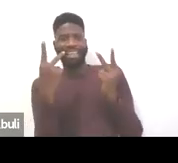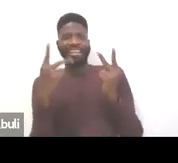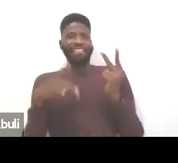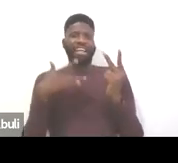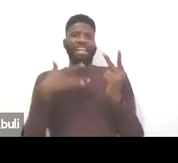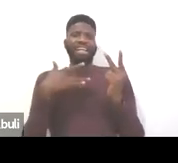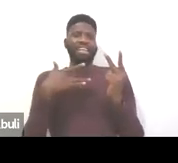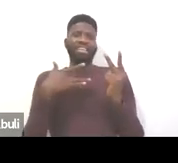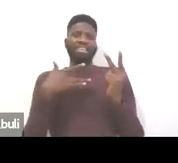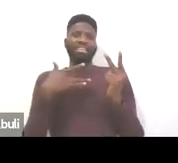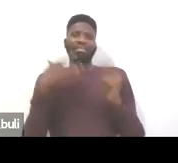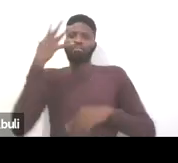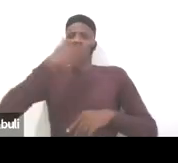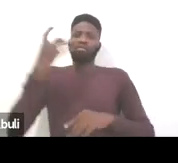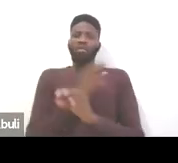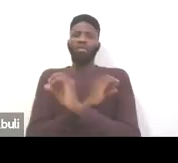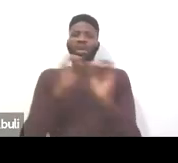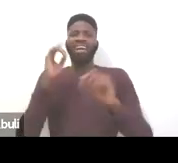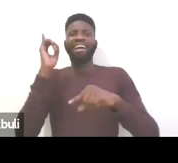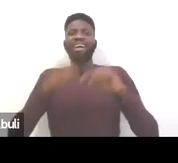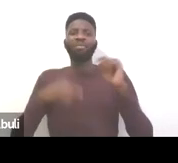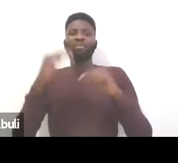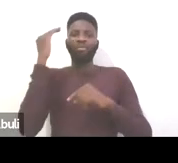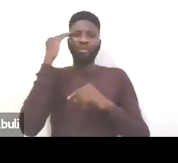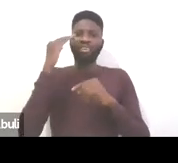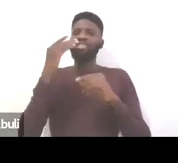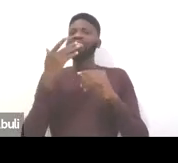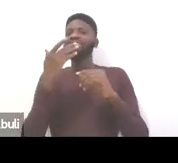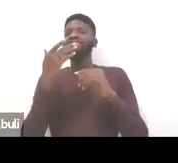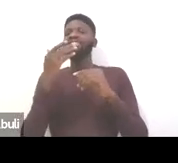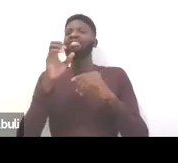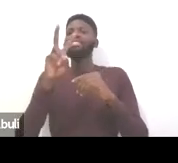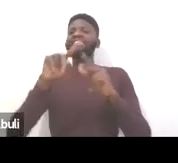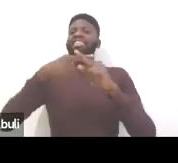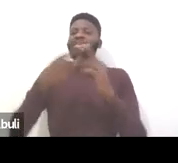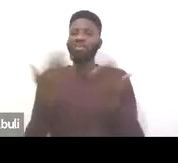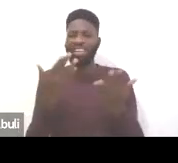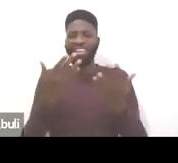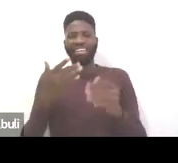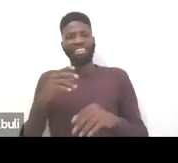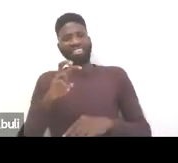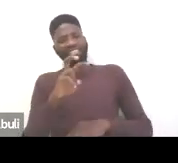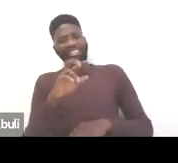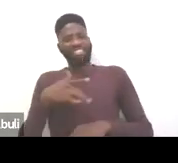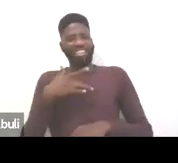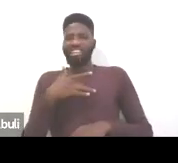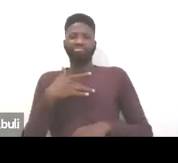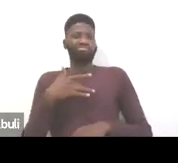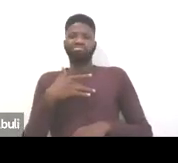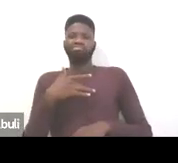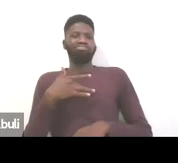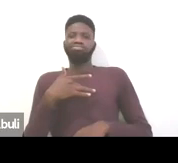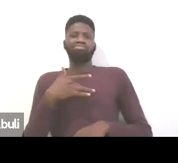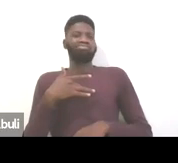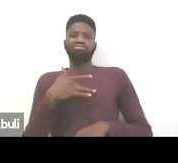even tell where the sections start. You just, for me, I feel like they could have worked on their